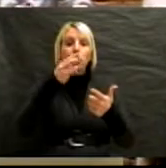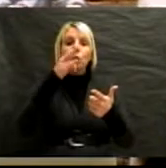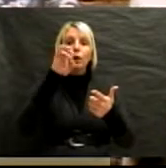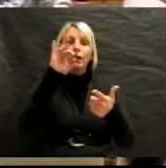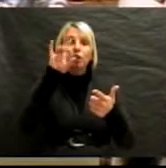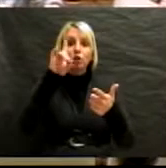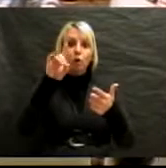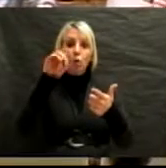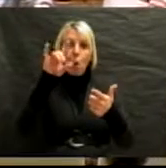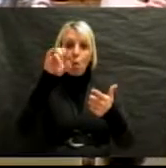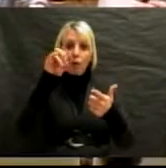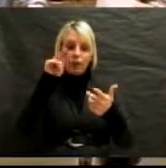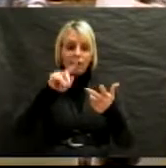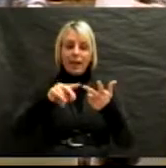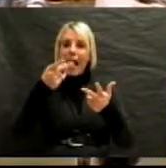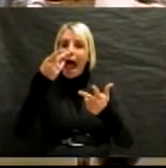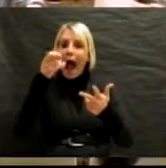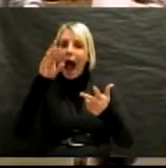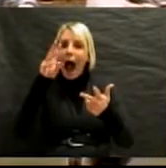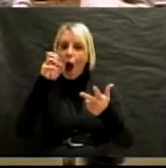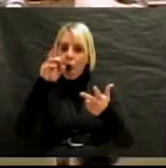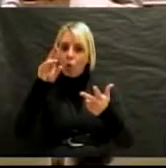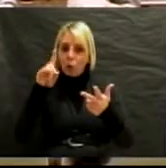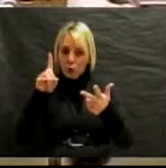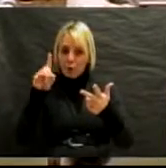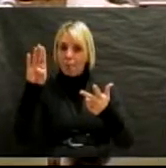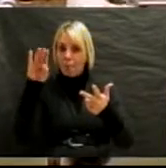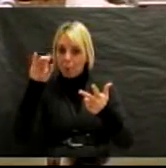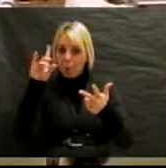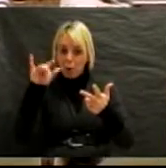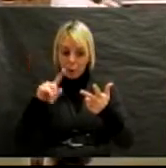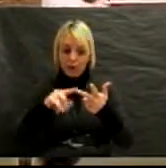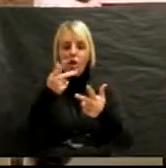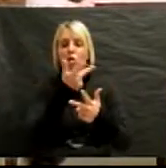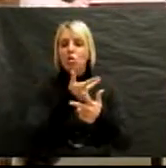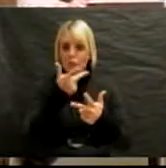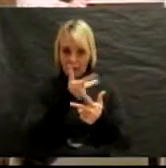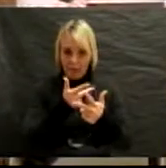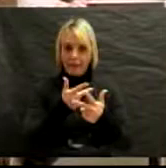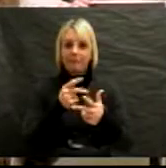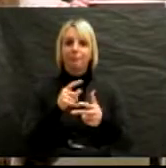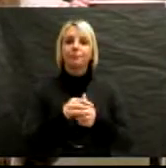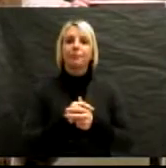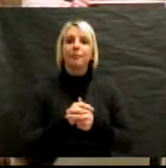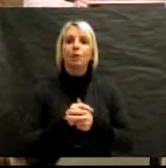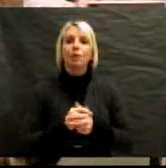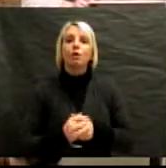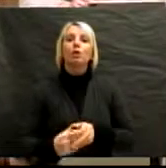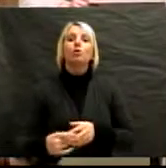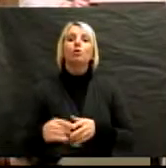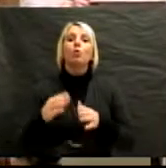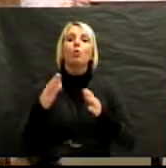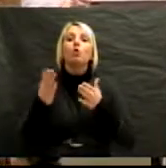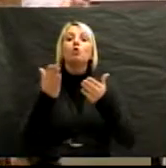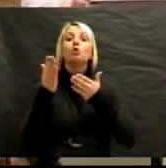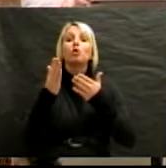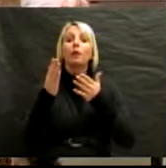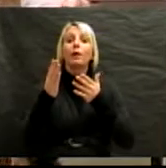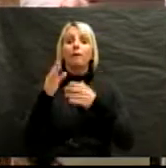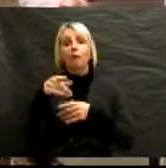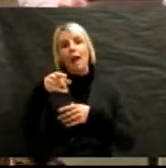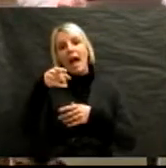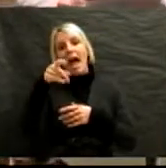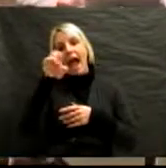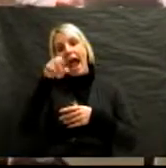Jerry Robichaud was our representative for the Schools for Equity and Education. Do you have an interest in continuing on? Does anybody else have an interest